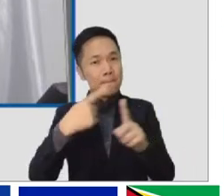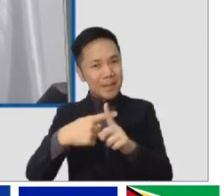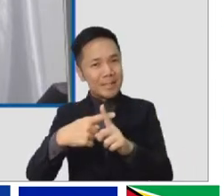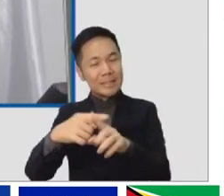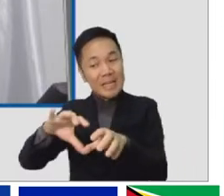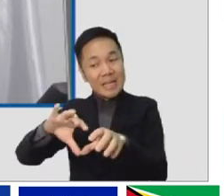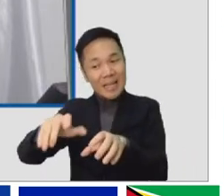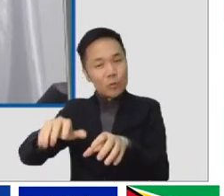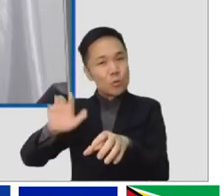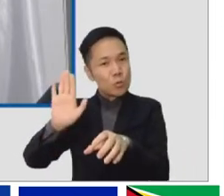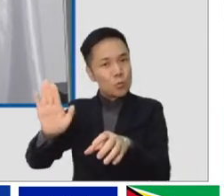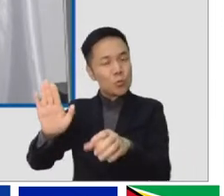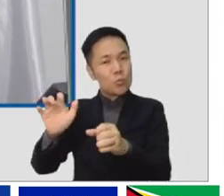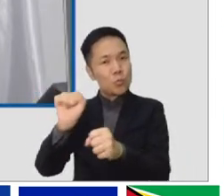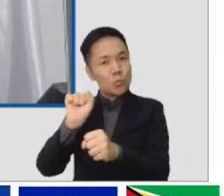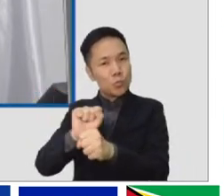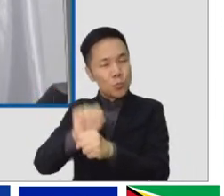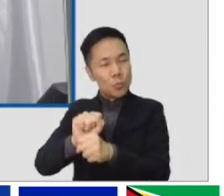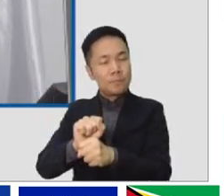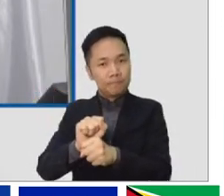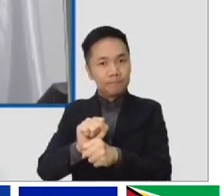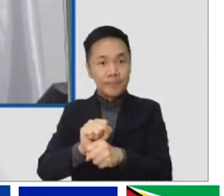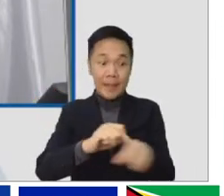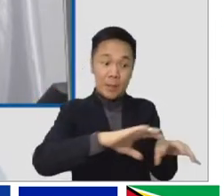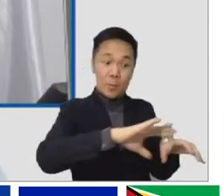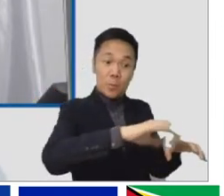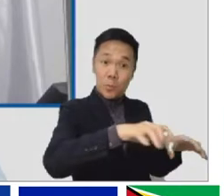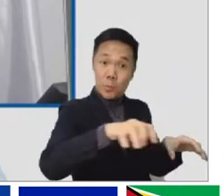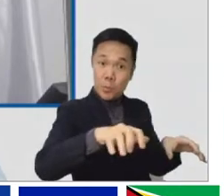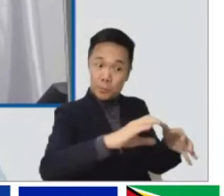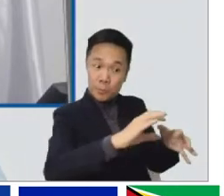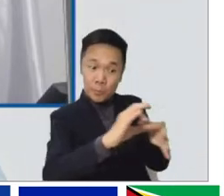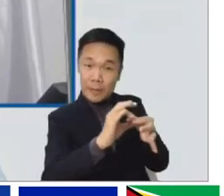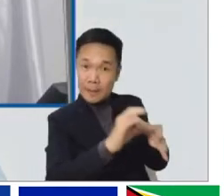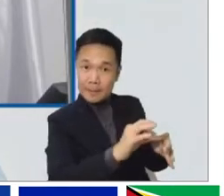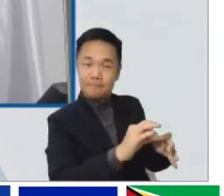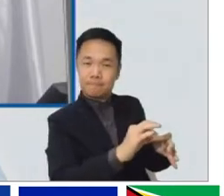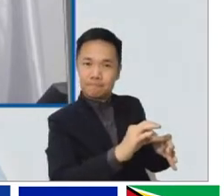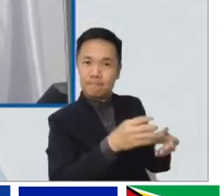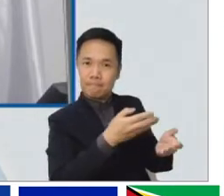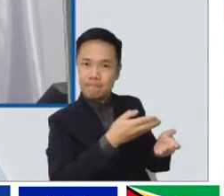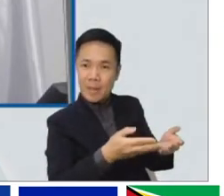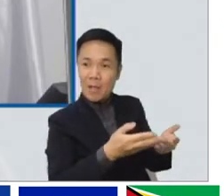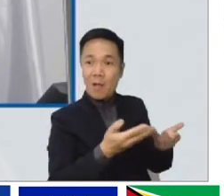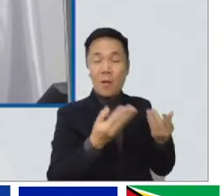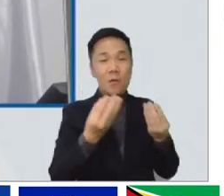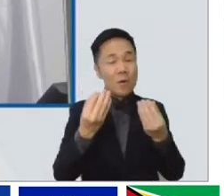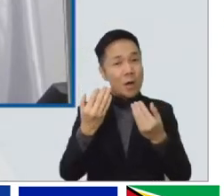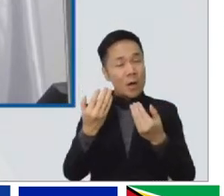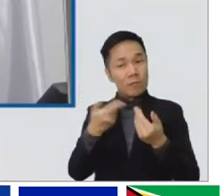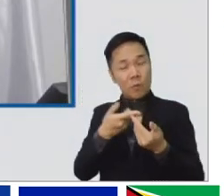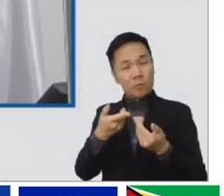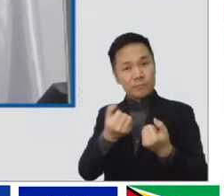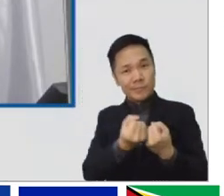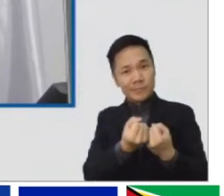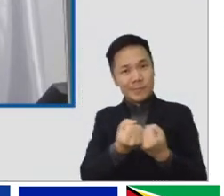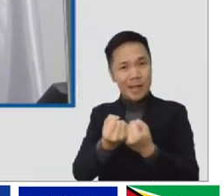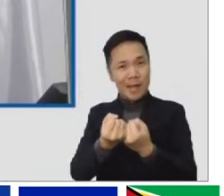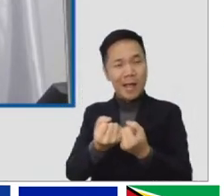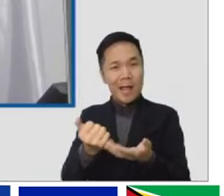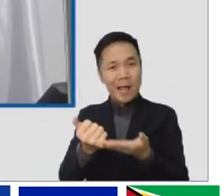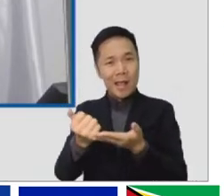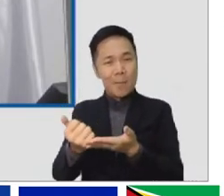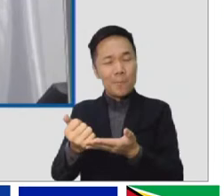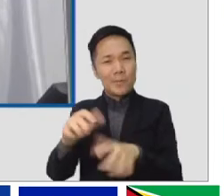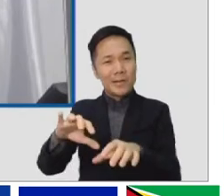action is mainly characterized and is known for providing supplementary support to countries. And we